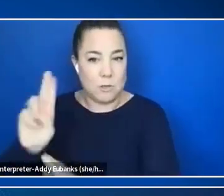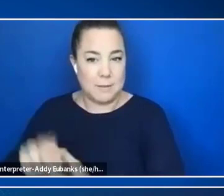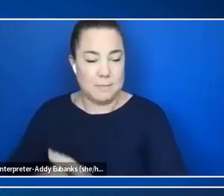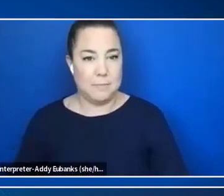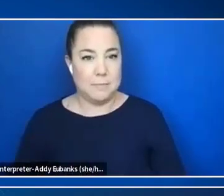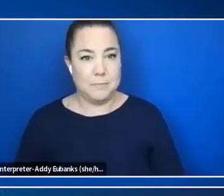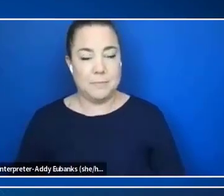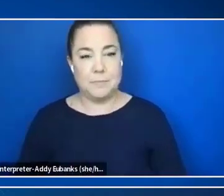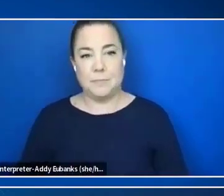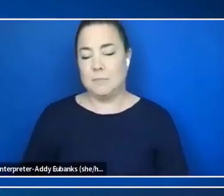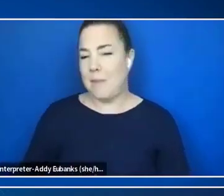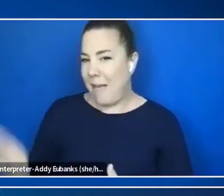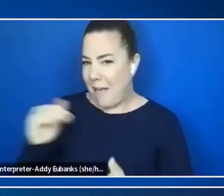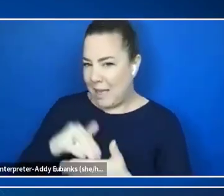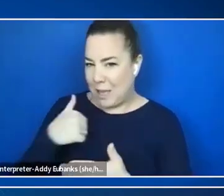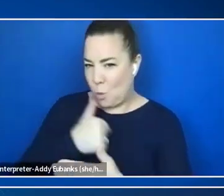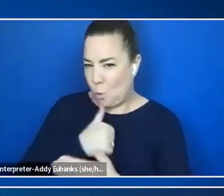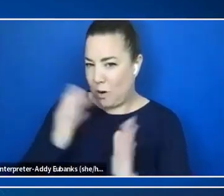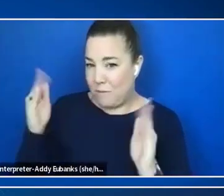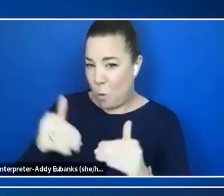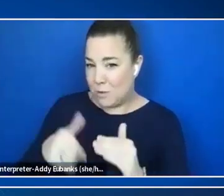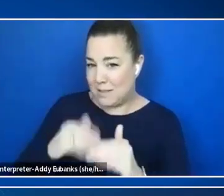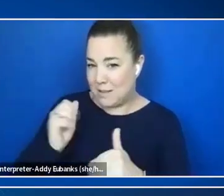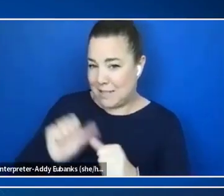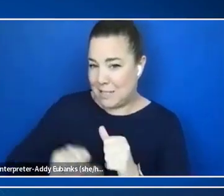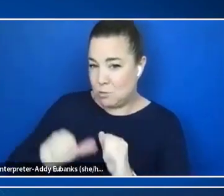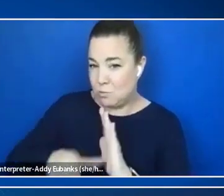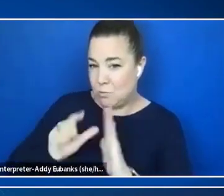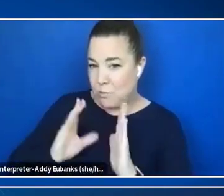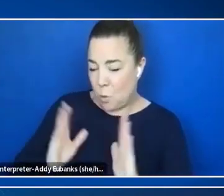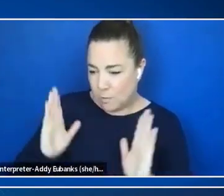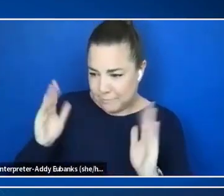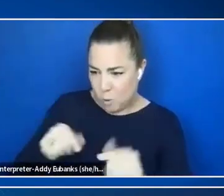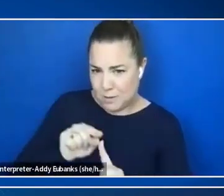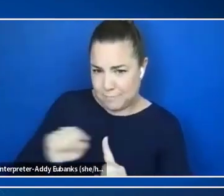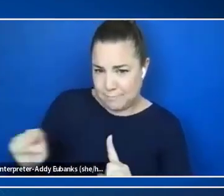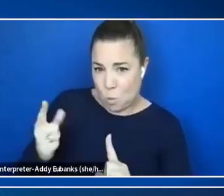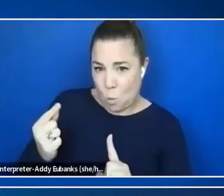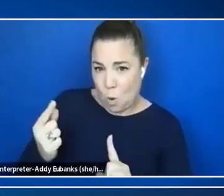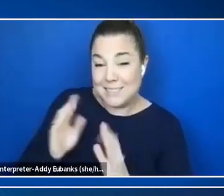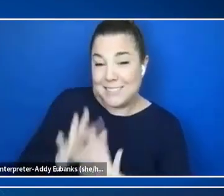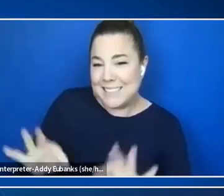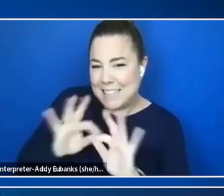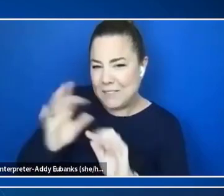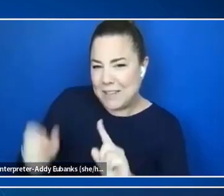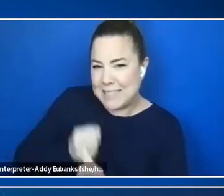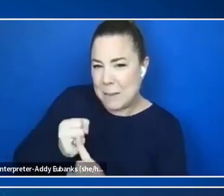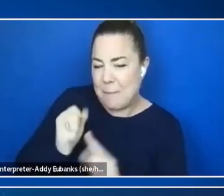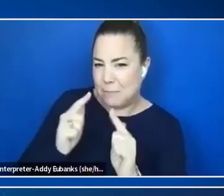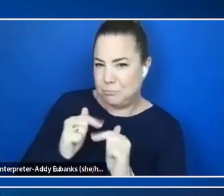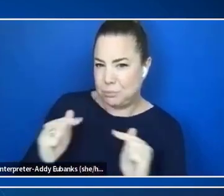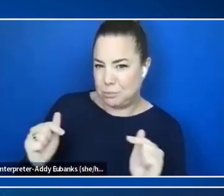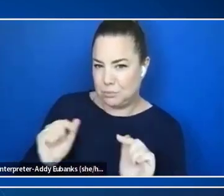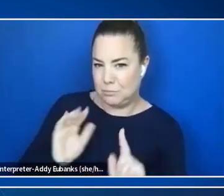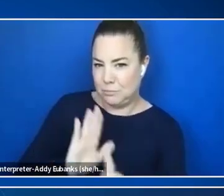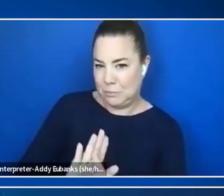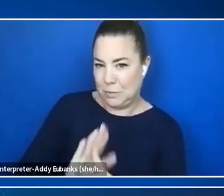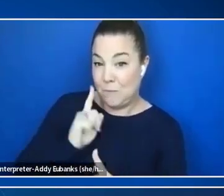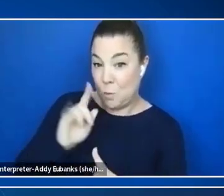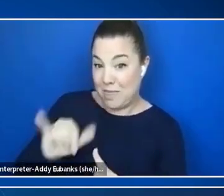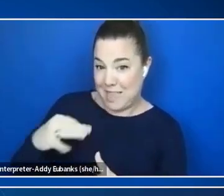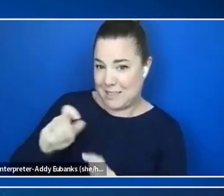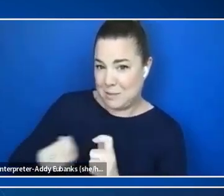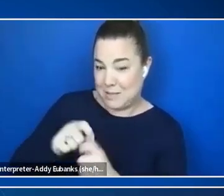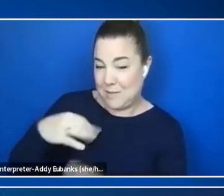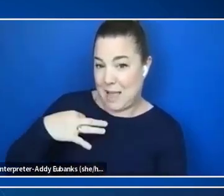And again, we're just focusing the reviewers on, the significance, impact, et cetera, of the application,